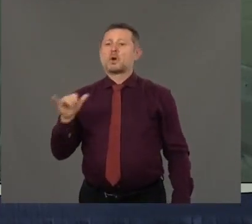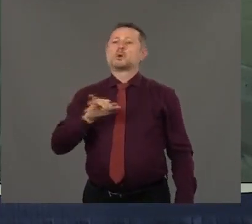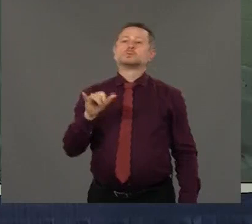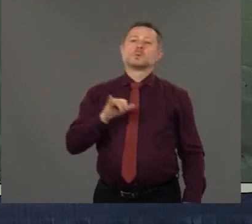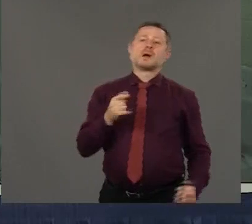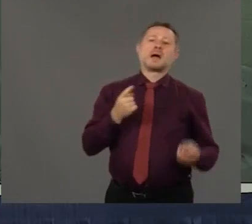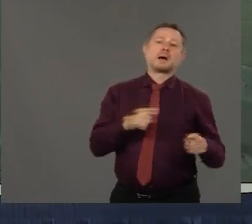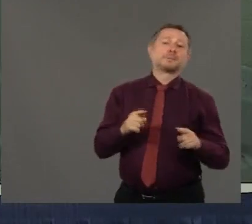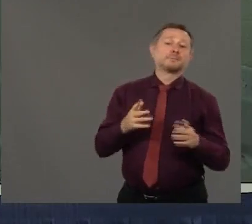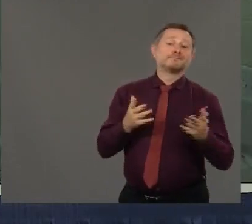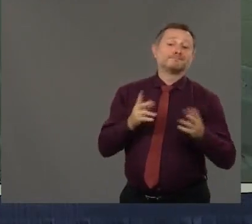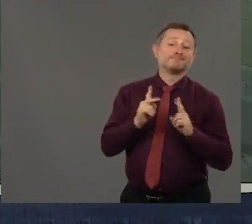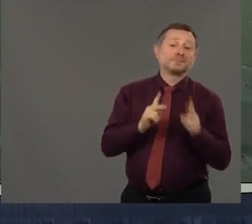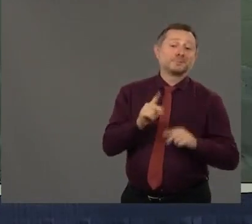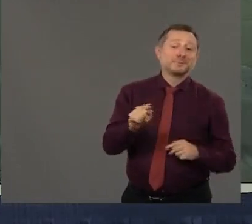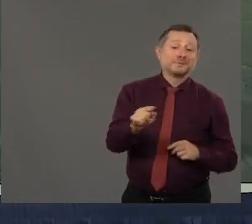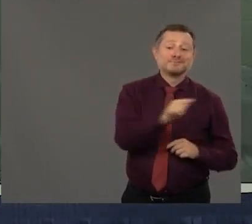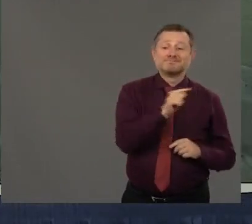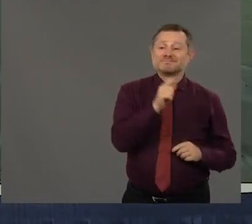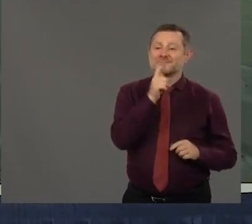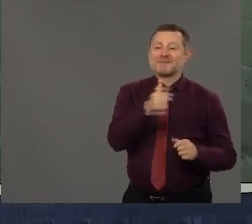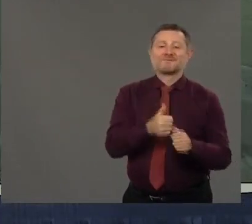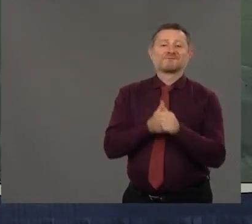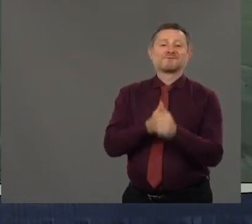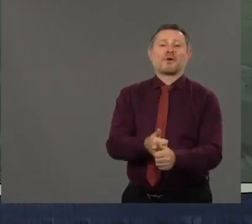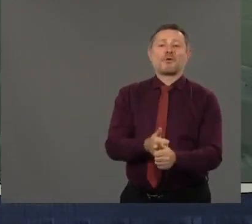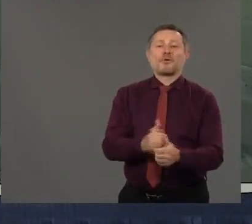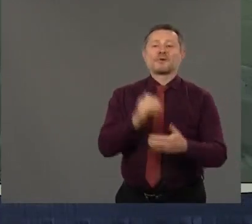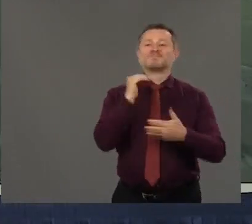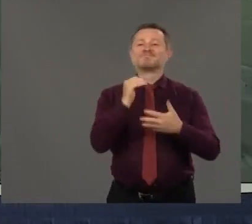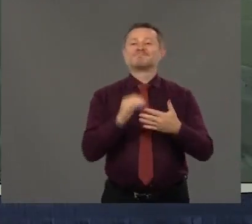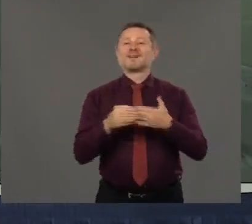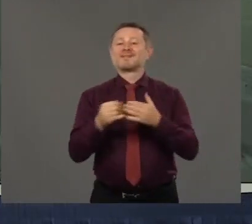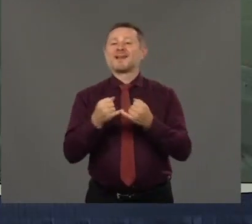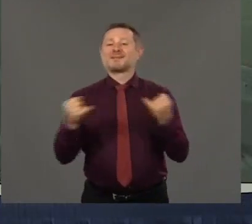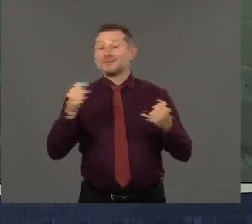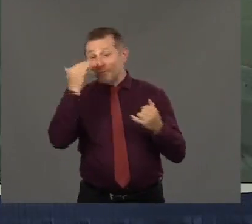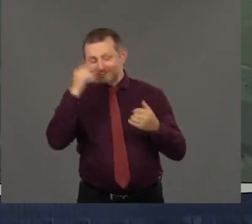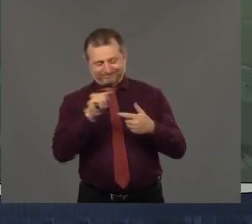of people clearly violating social distancing.